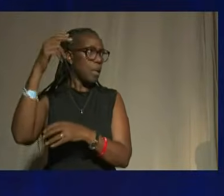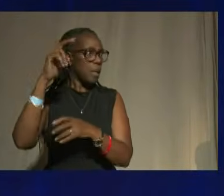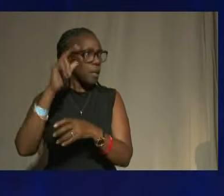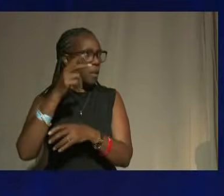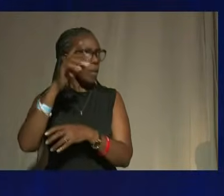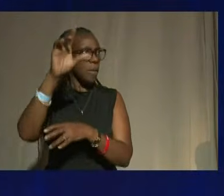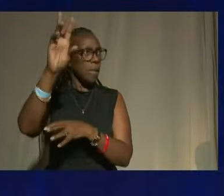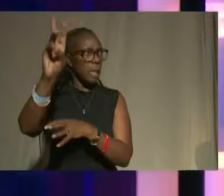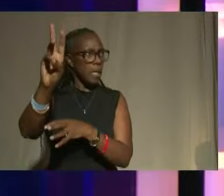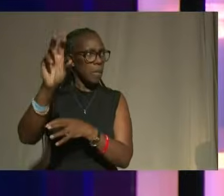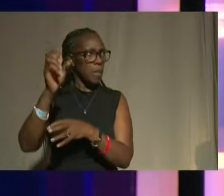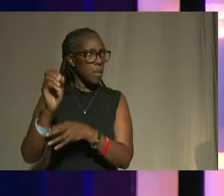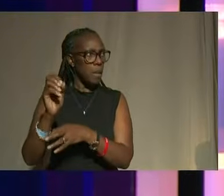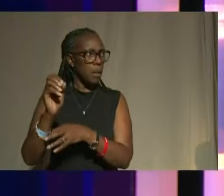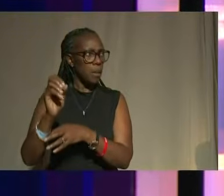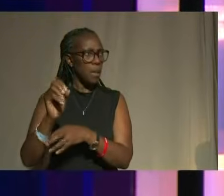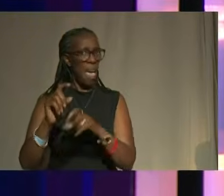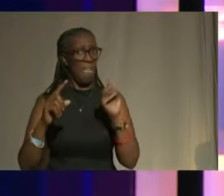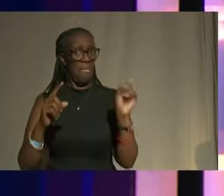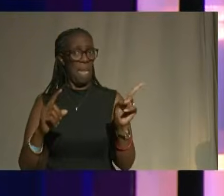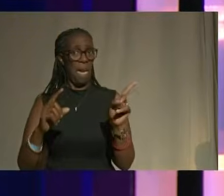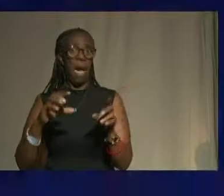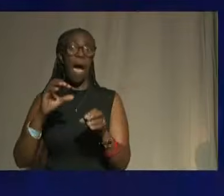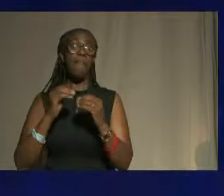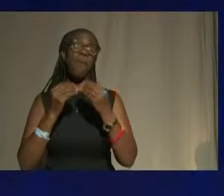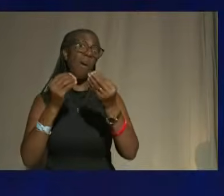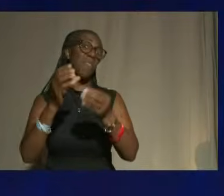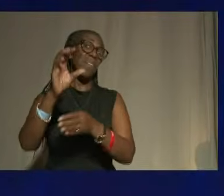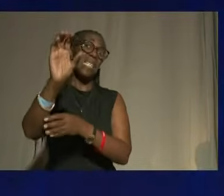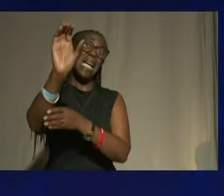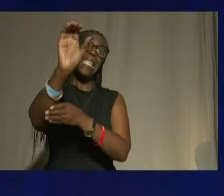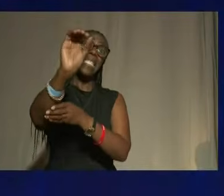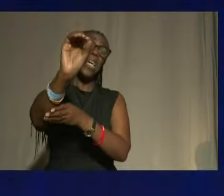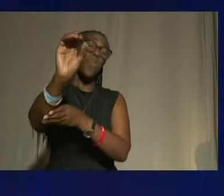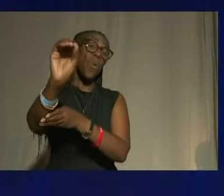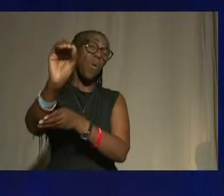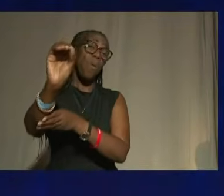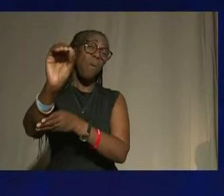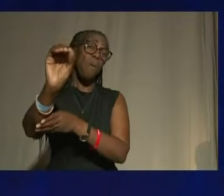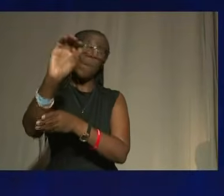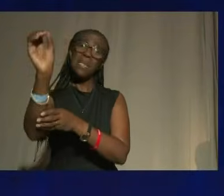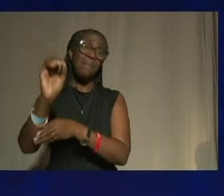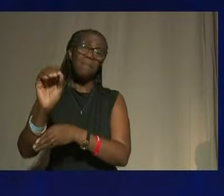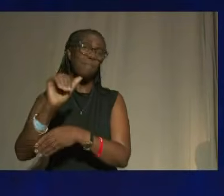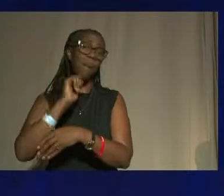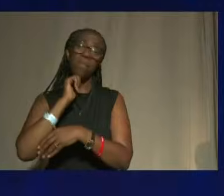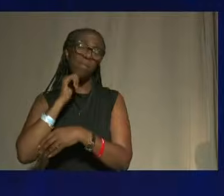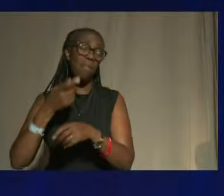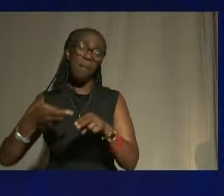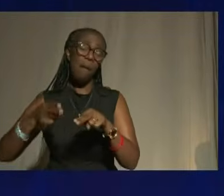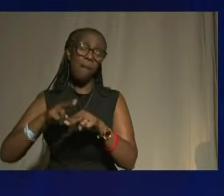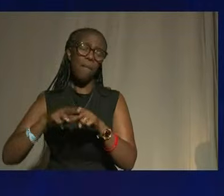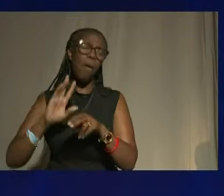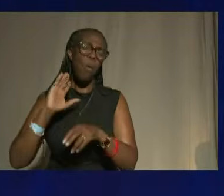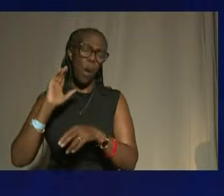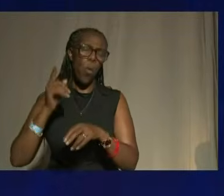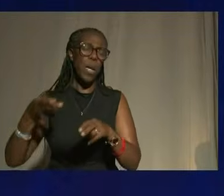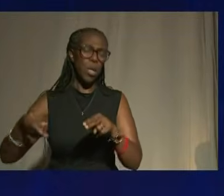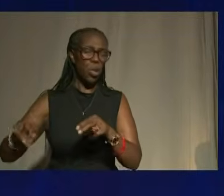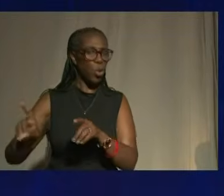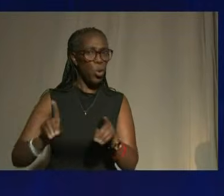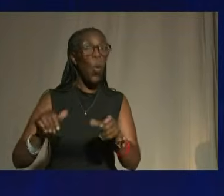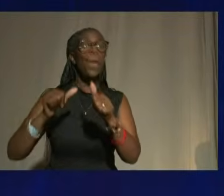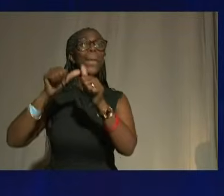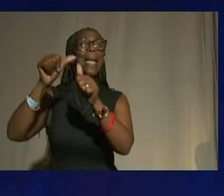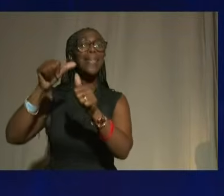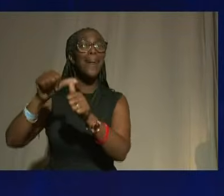have offered 0. That is not an offer. We will do better. But by lifting the income tax threshold